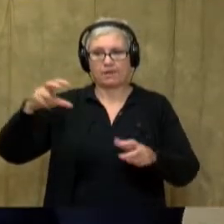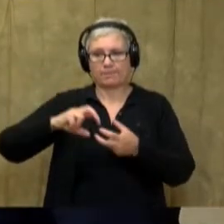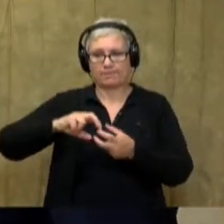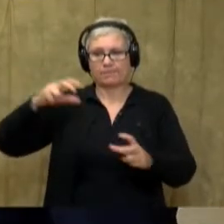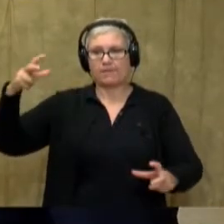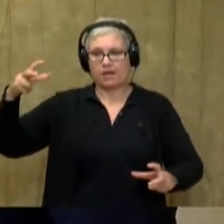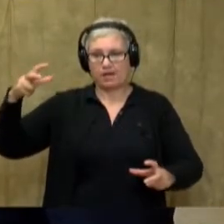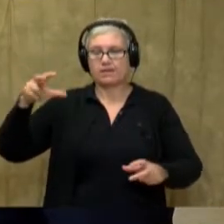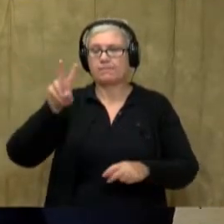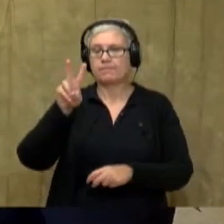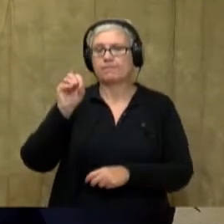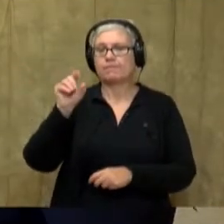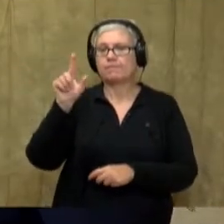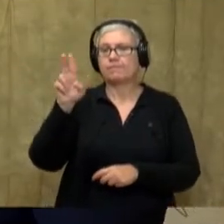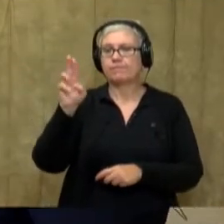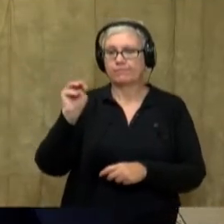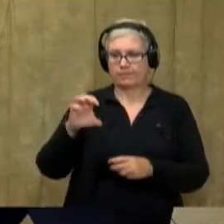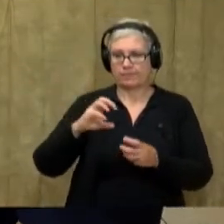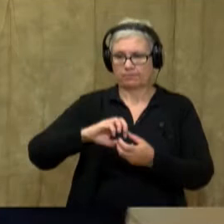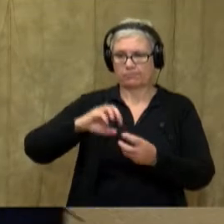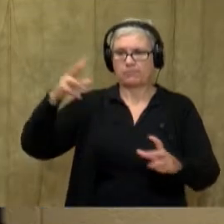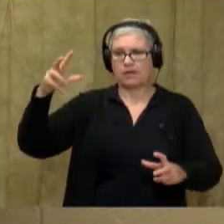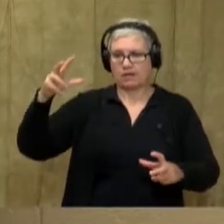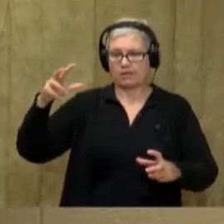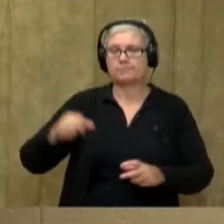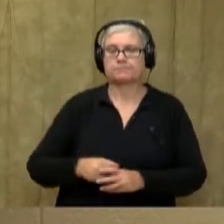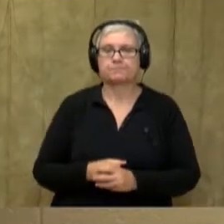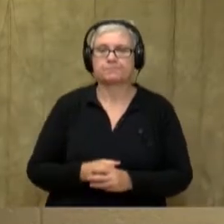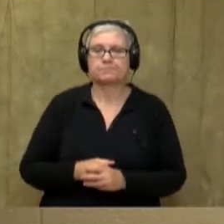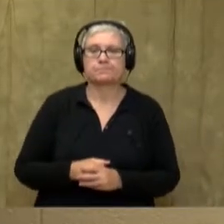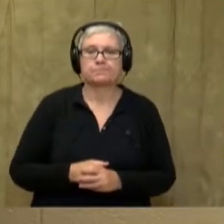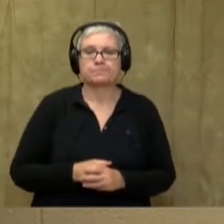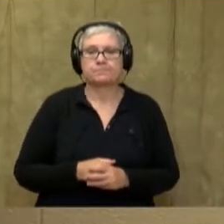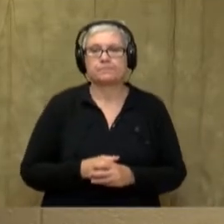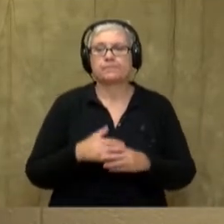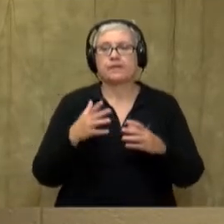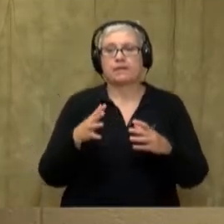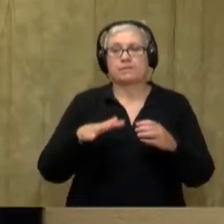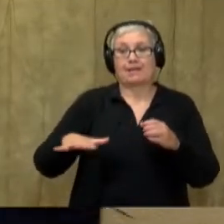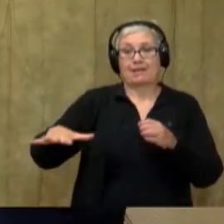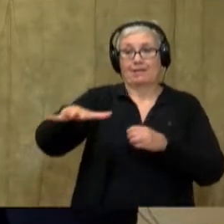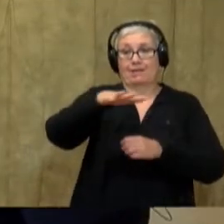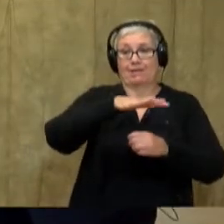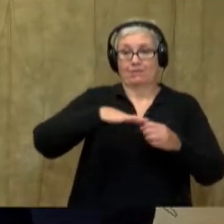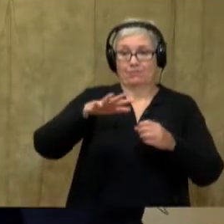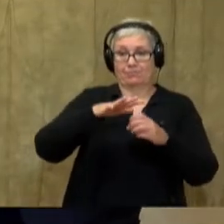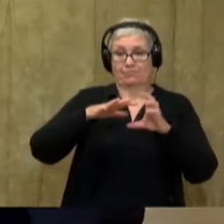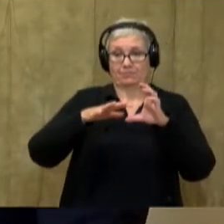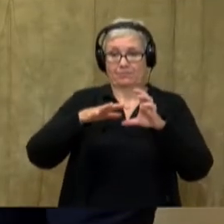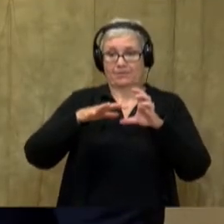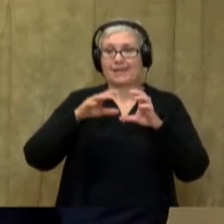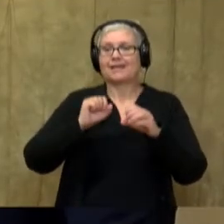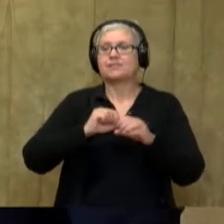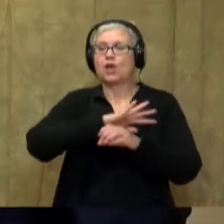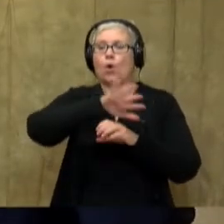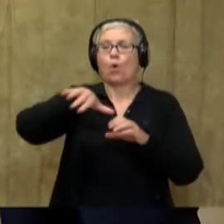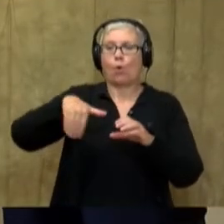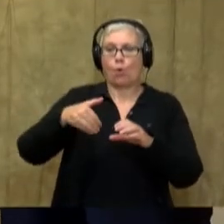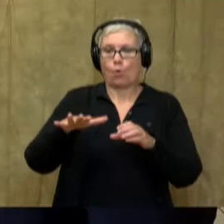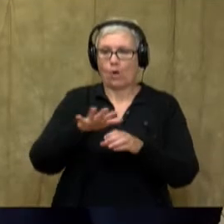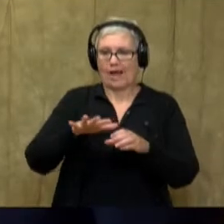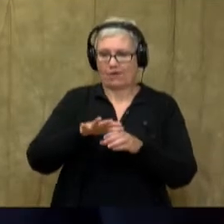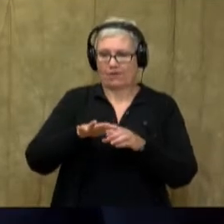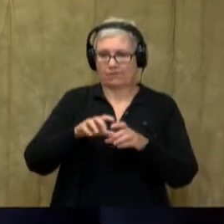additional vocabulary, when we're talking about 3D solids, if I'm covering the entire figure, we're calling that surface area, and then